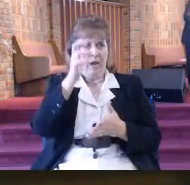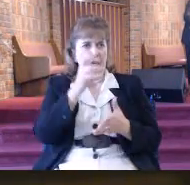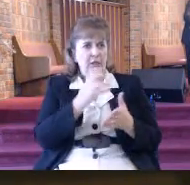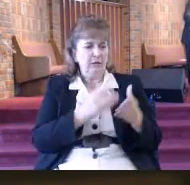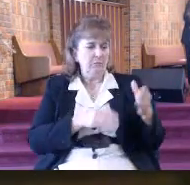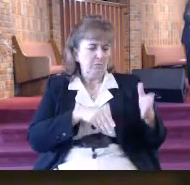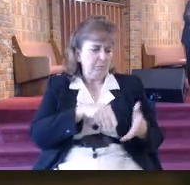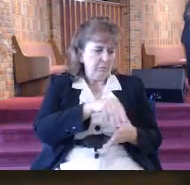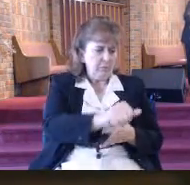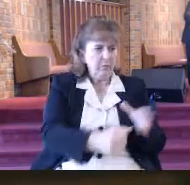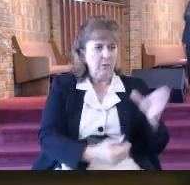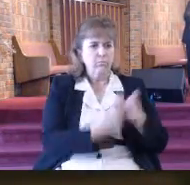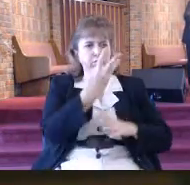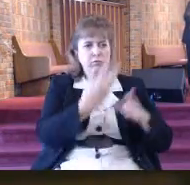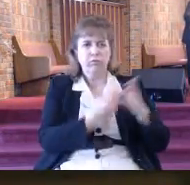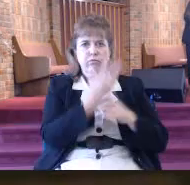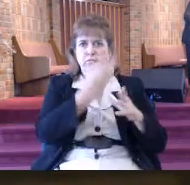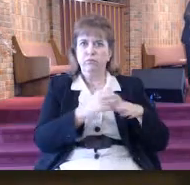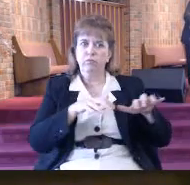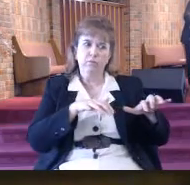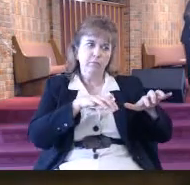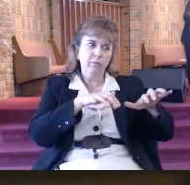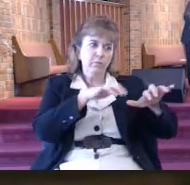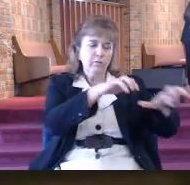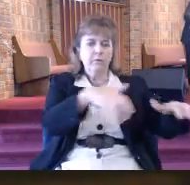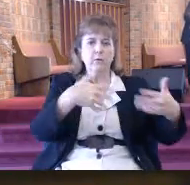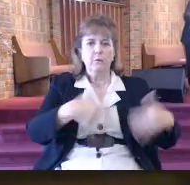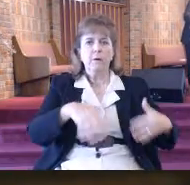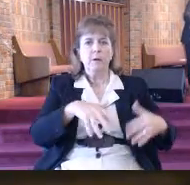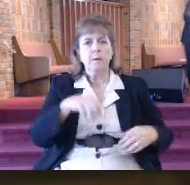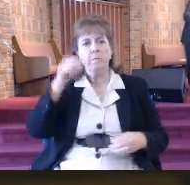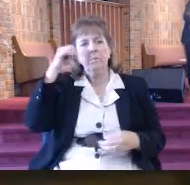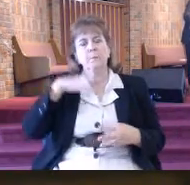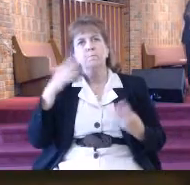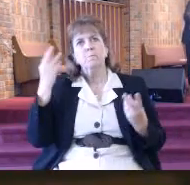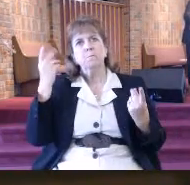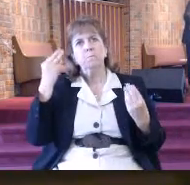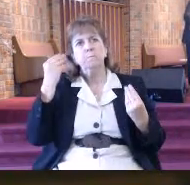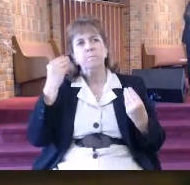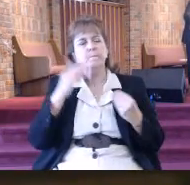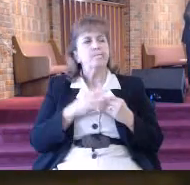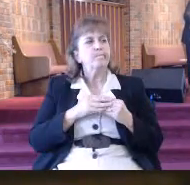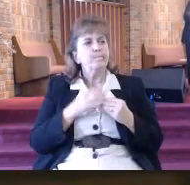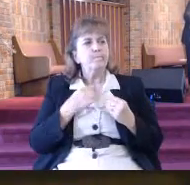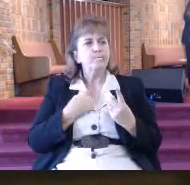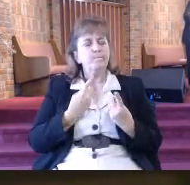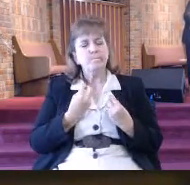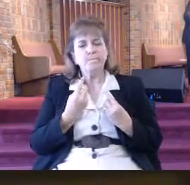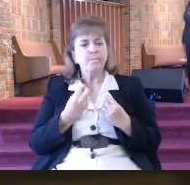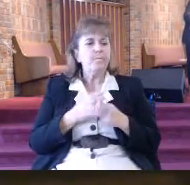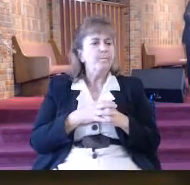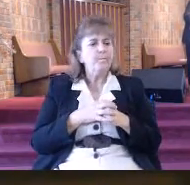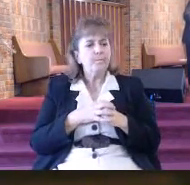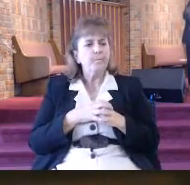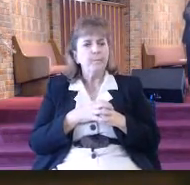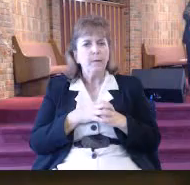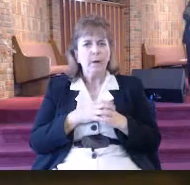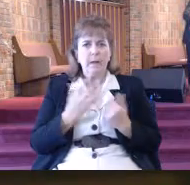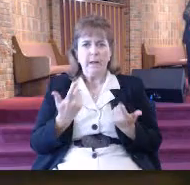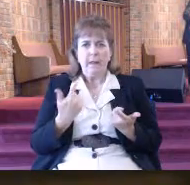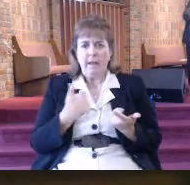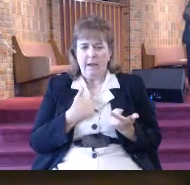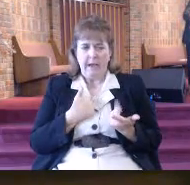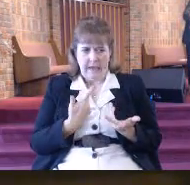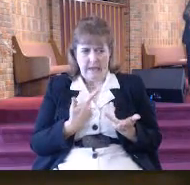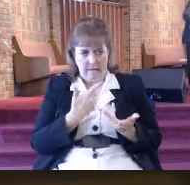plentifully. And he thought within himself, saying, 'What shall I do, since I have no room to